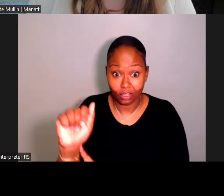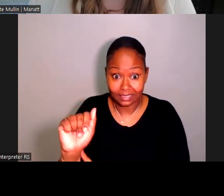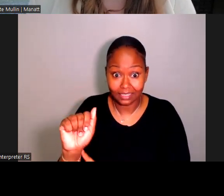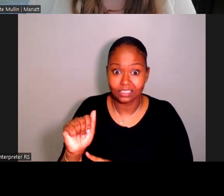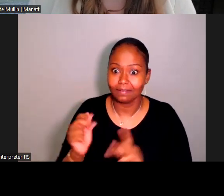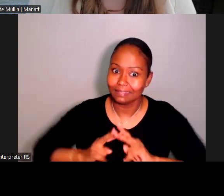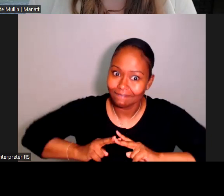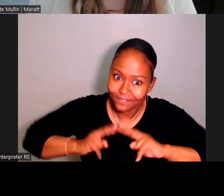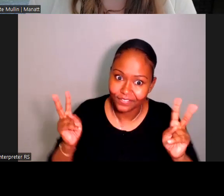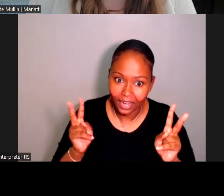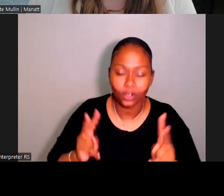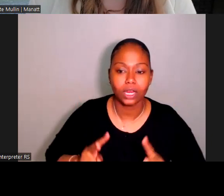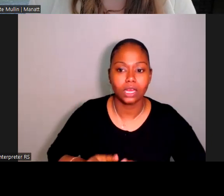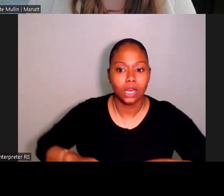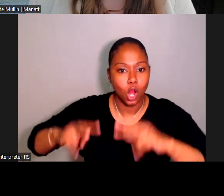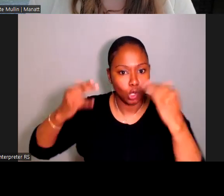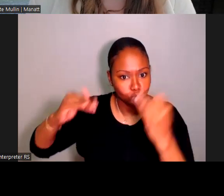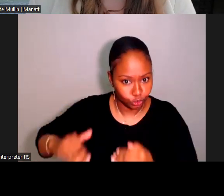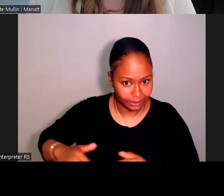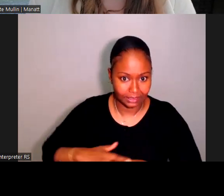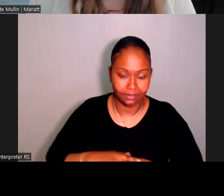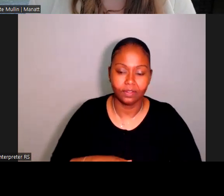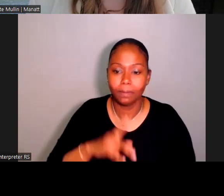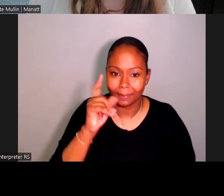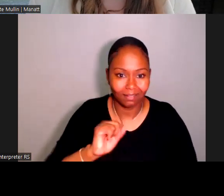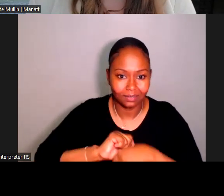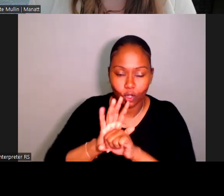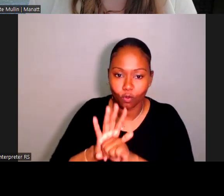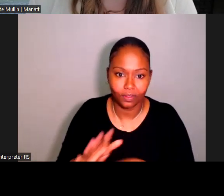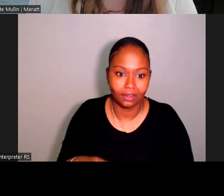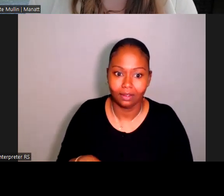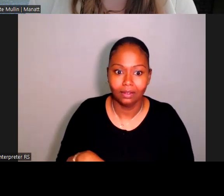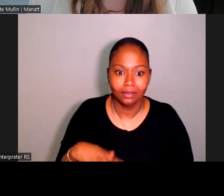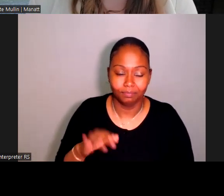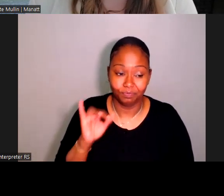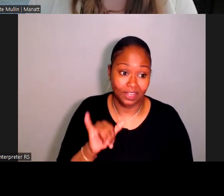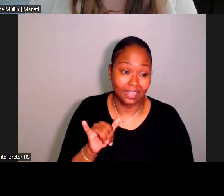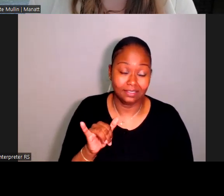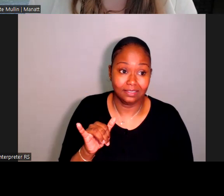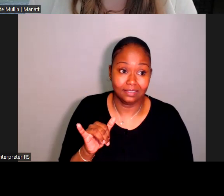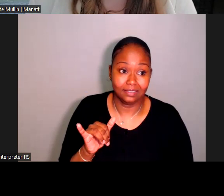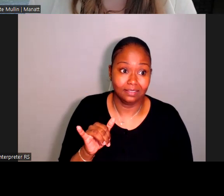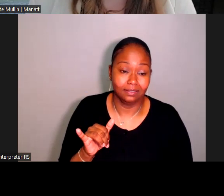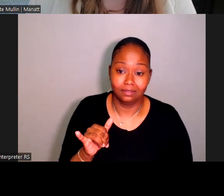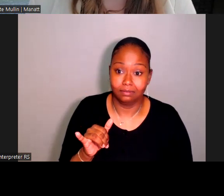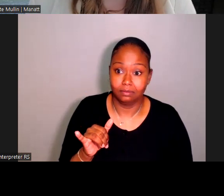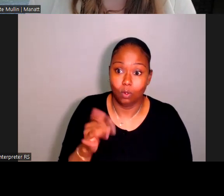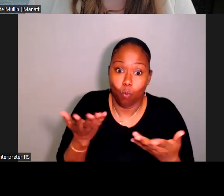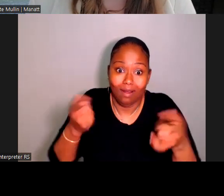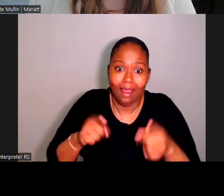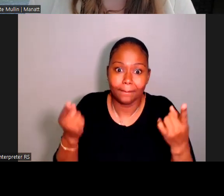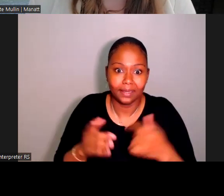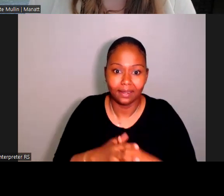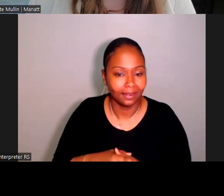restrictive because of the rate of COVID. So that's the way it was for us. So you can't just